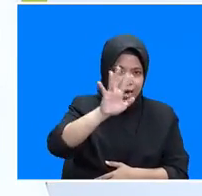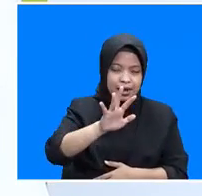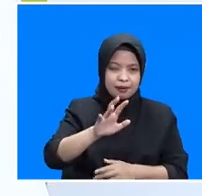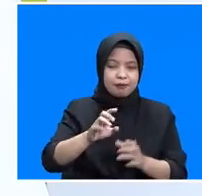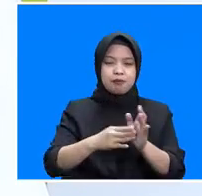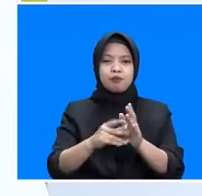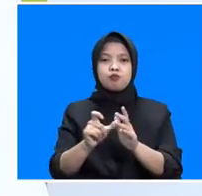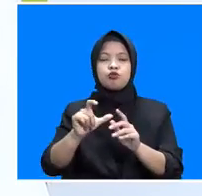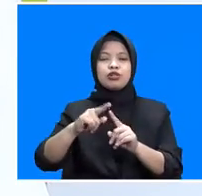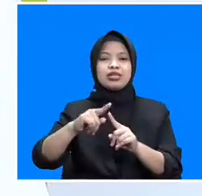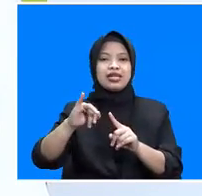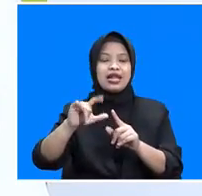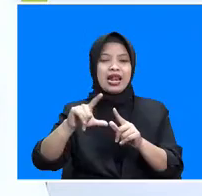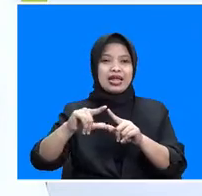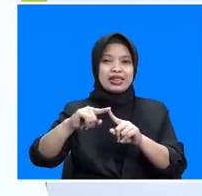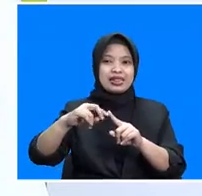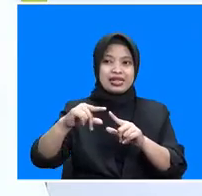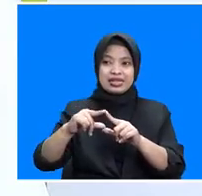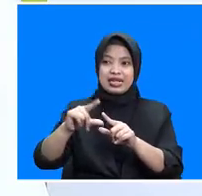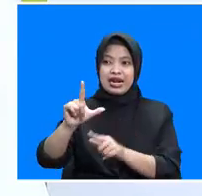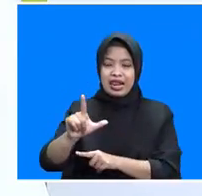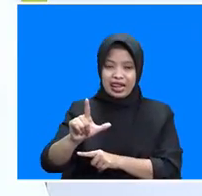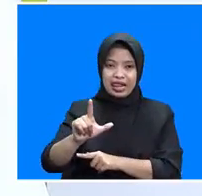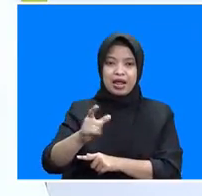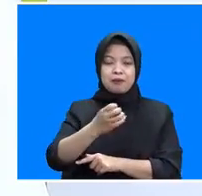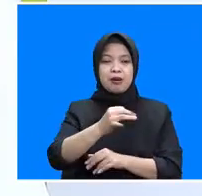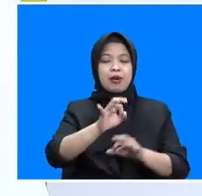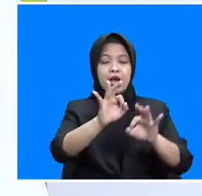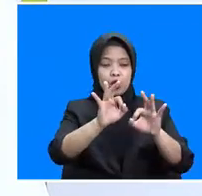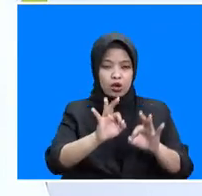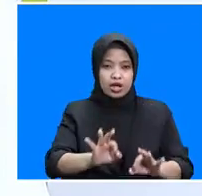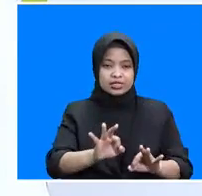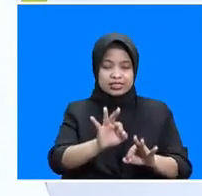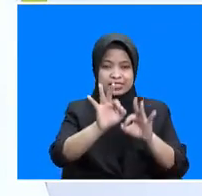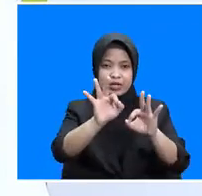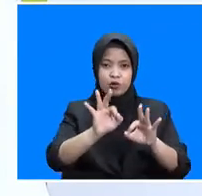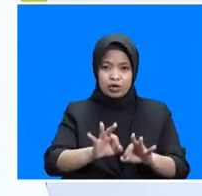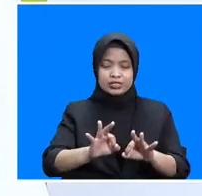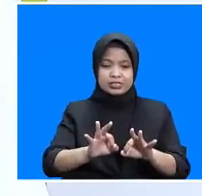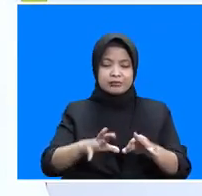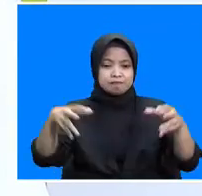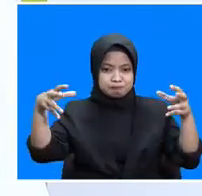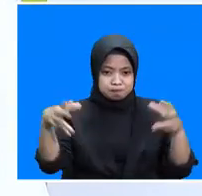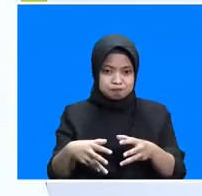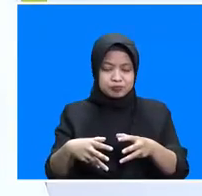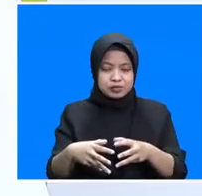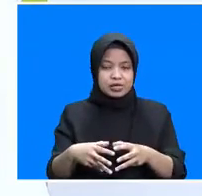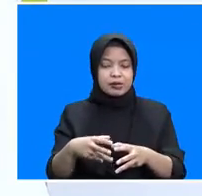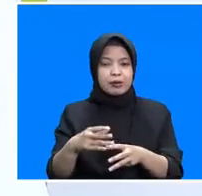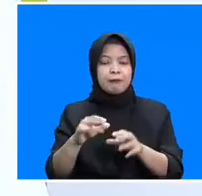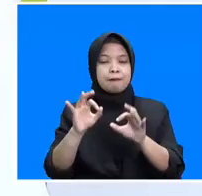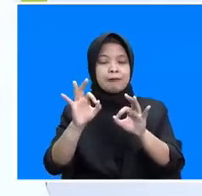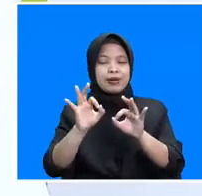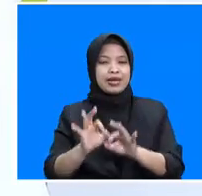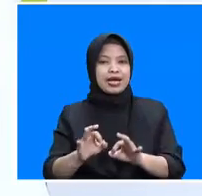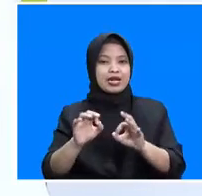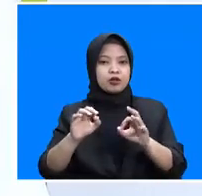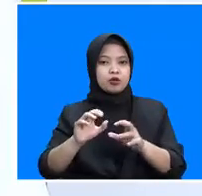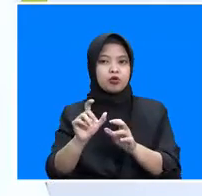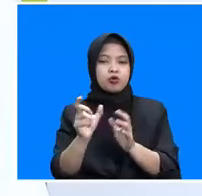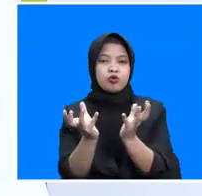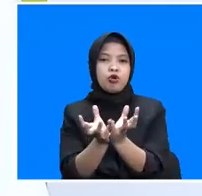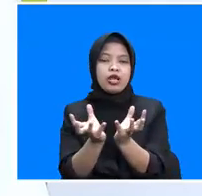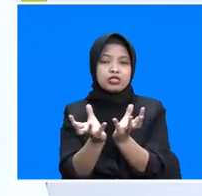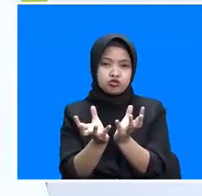involved with the UNESCO Transforming Education Summit, right, which happened in Paris last week towards the end of June. Yeah. And that